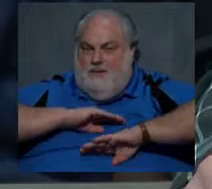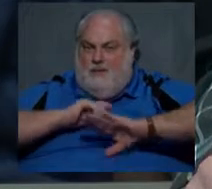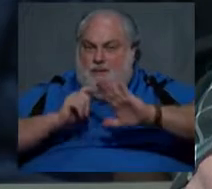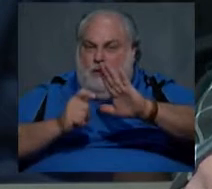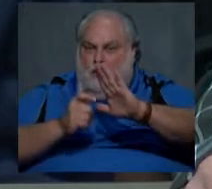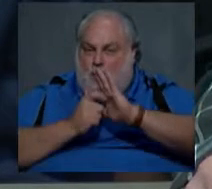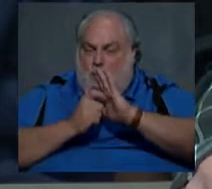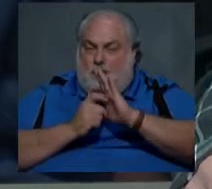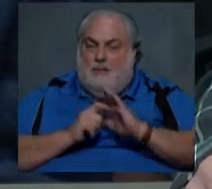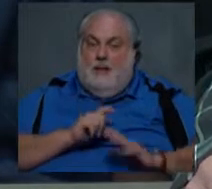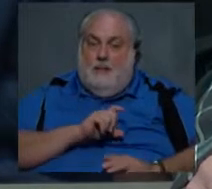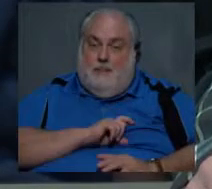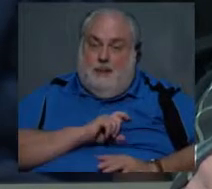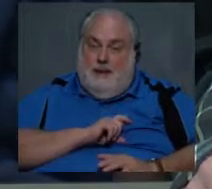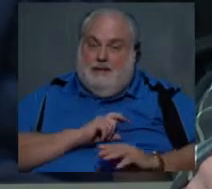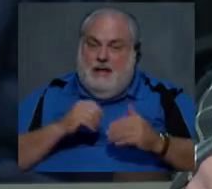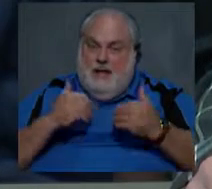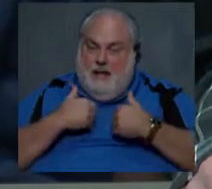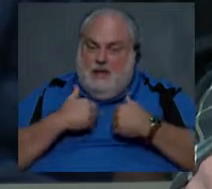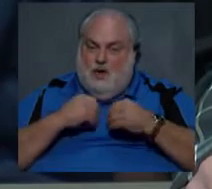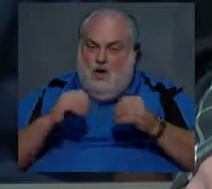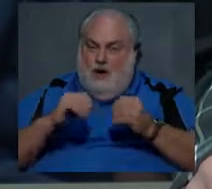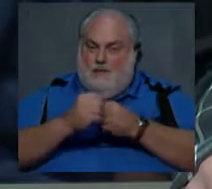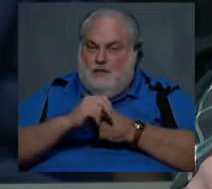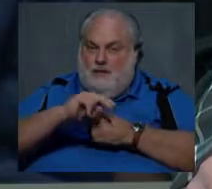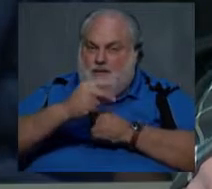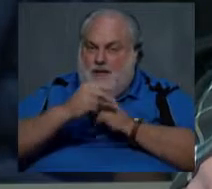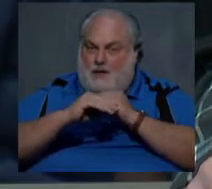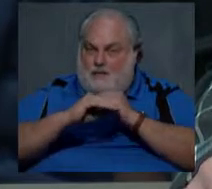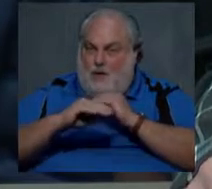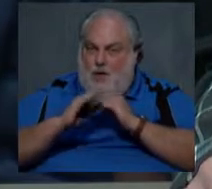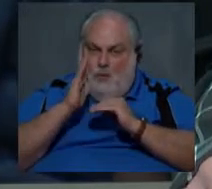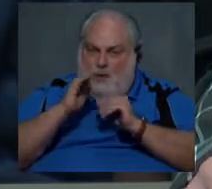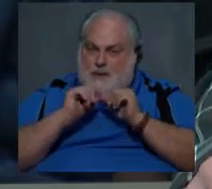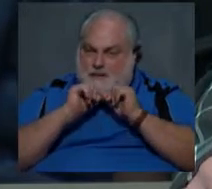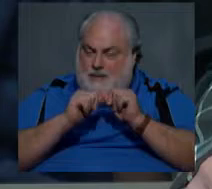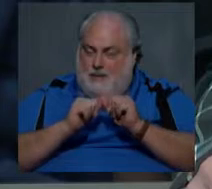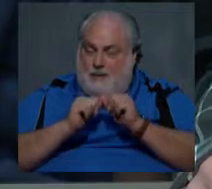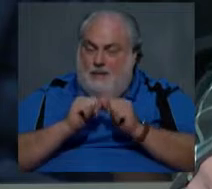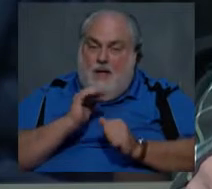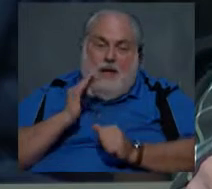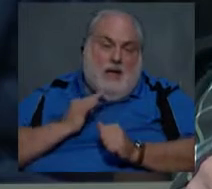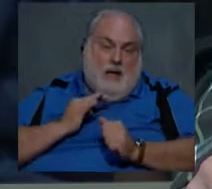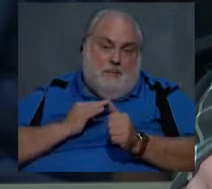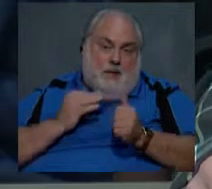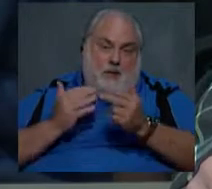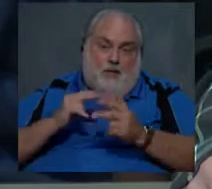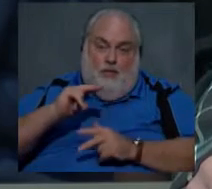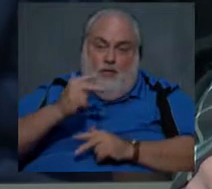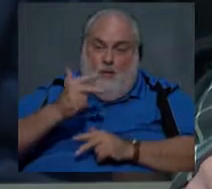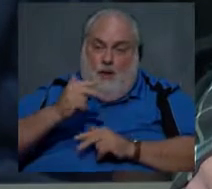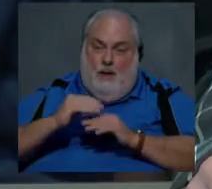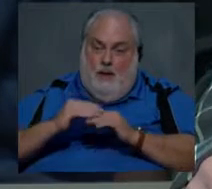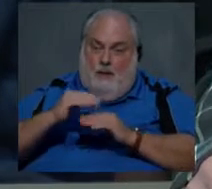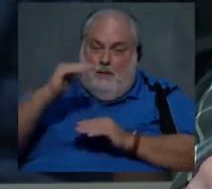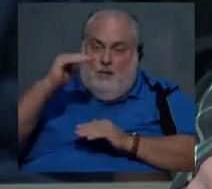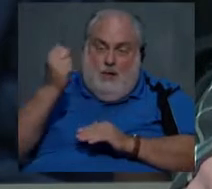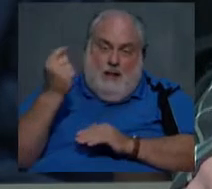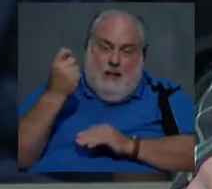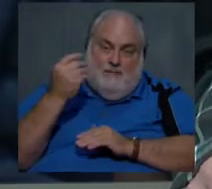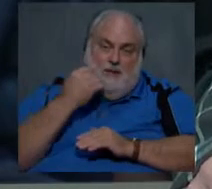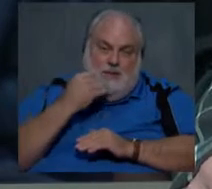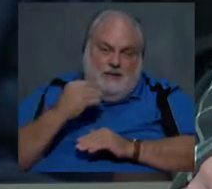the police department leases space on the second floor and will continue to do so. The applicant is proposing floors 3 through 11 as